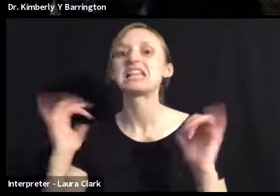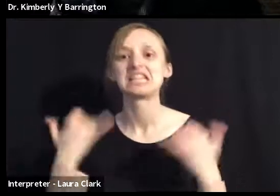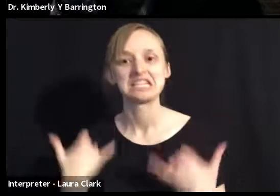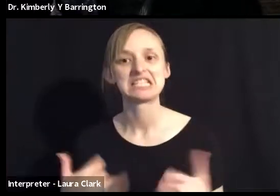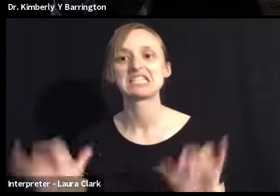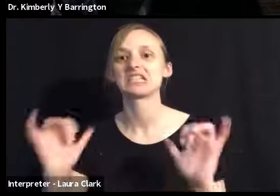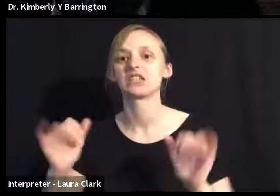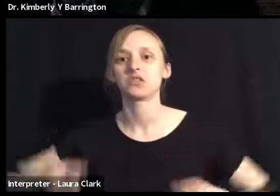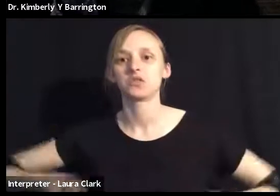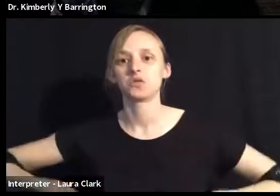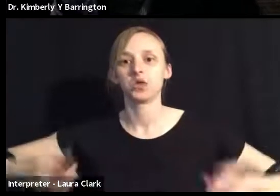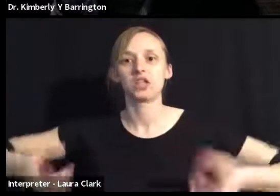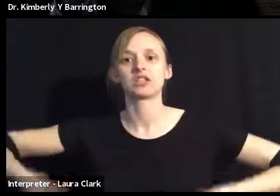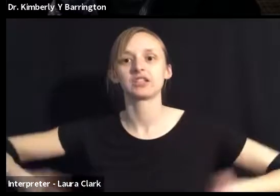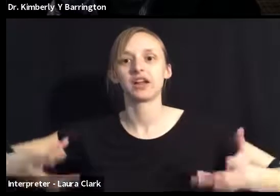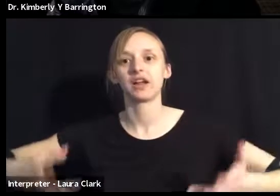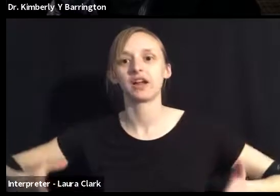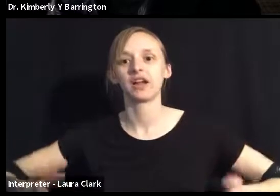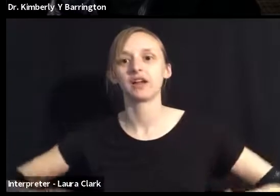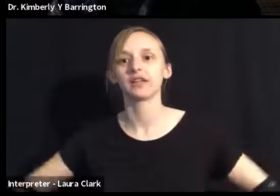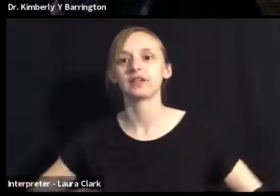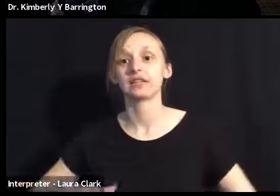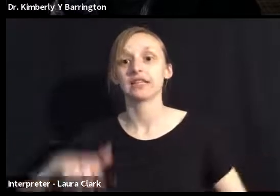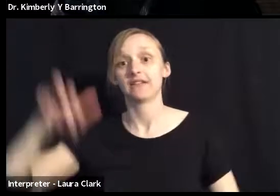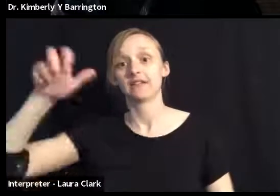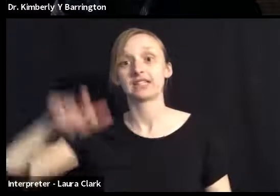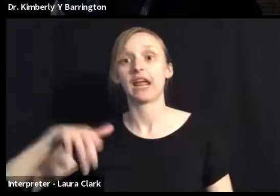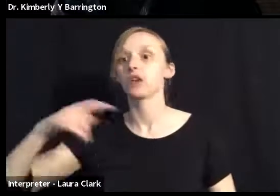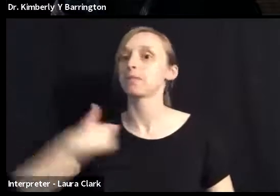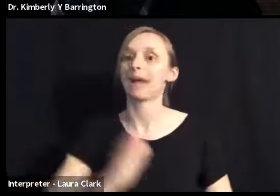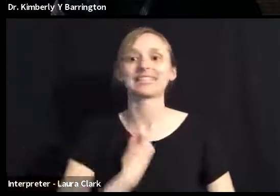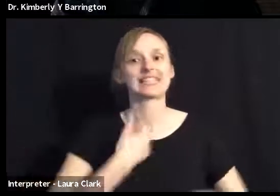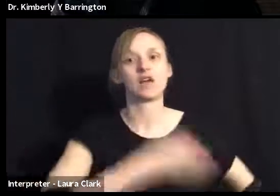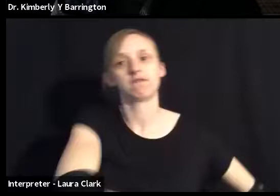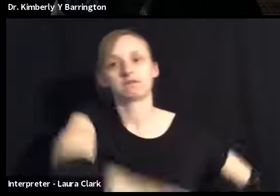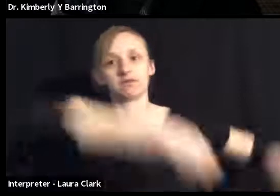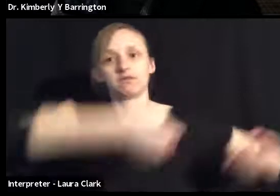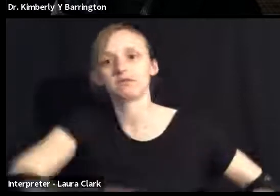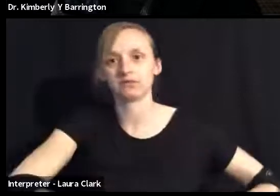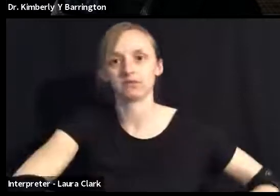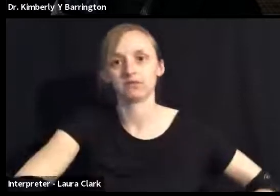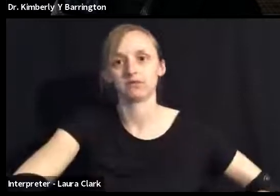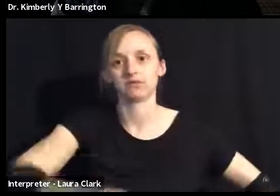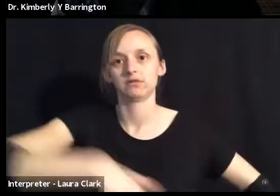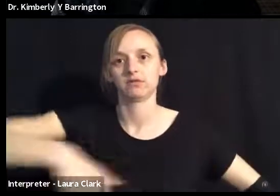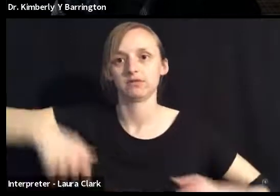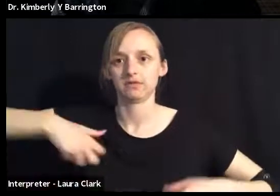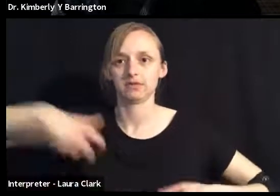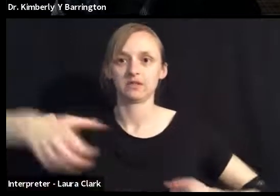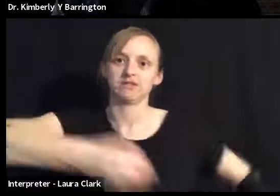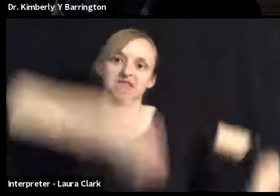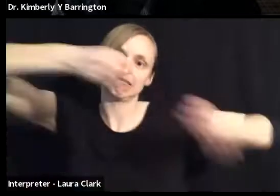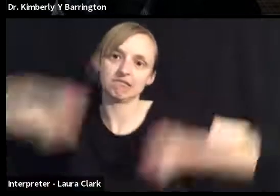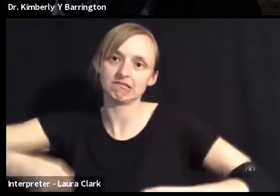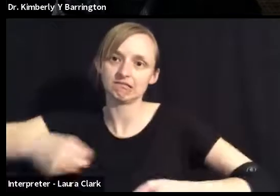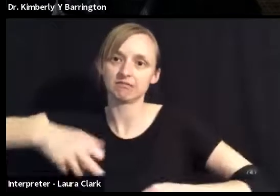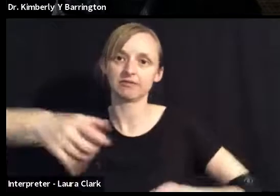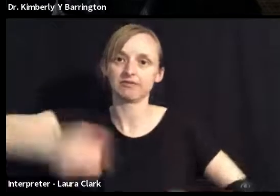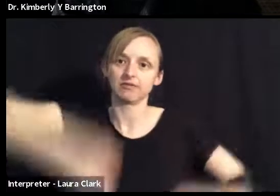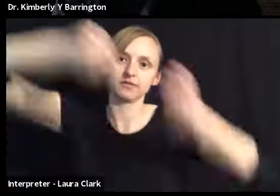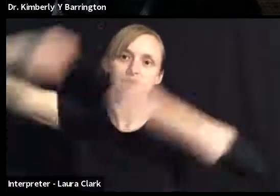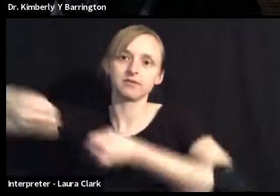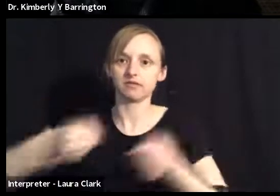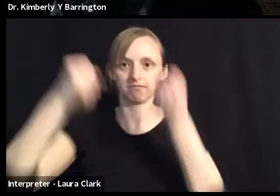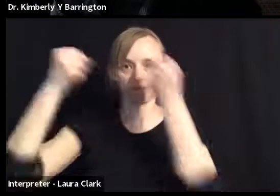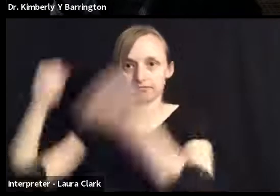wheelchair up flights of stairs by myself. Yes, though. And get right on these feet and get in that wheelchair. And people be like, did you